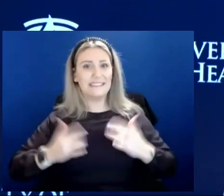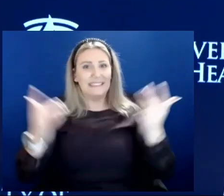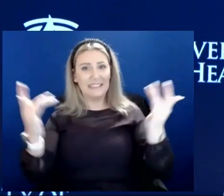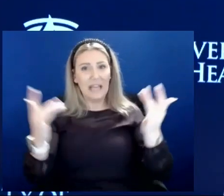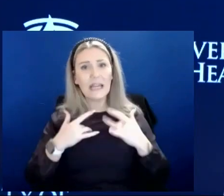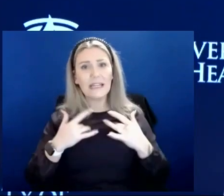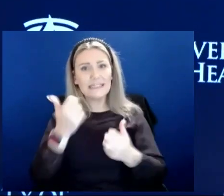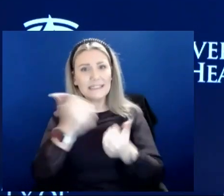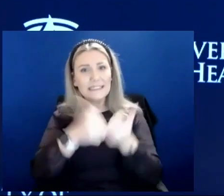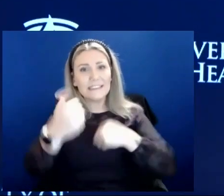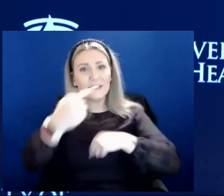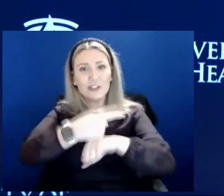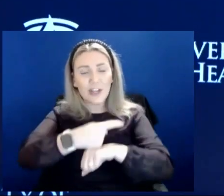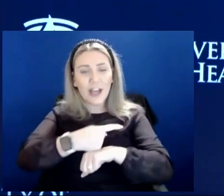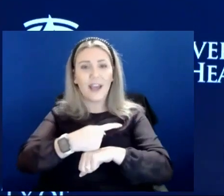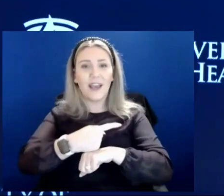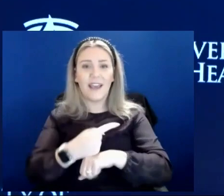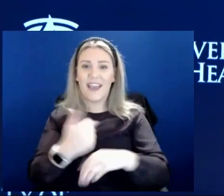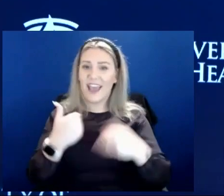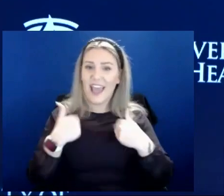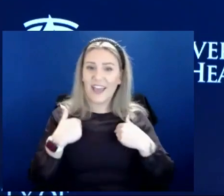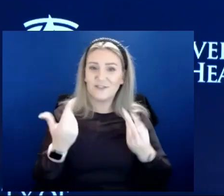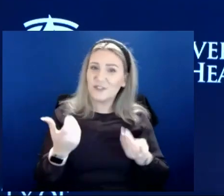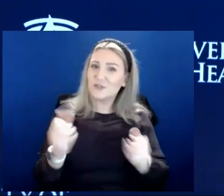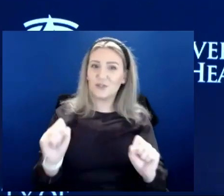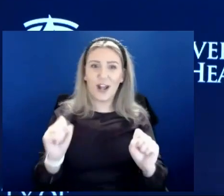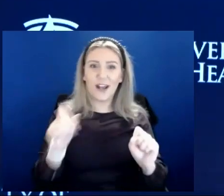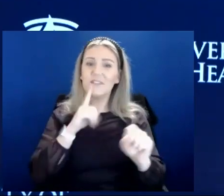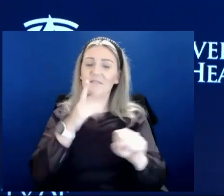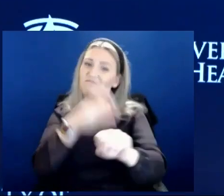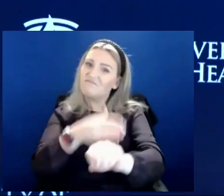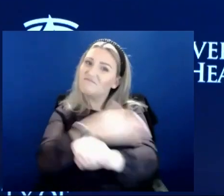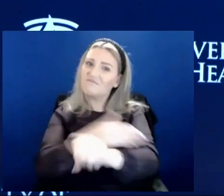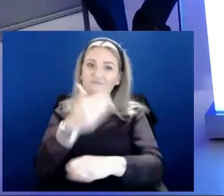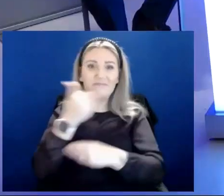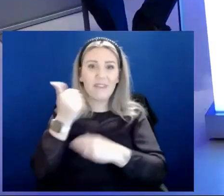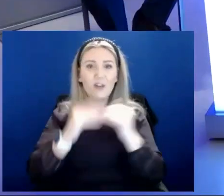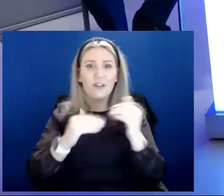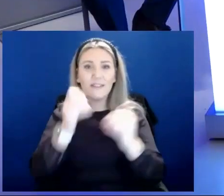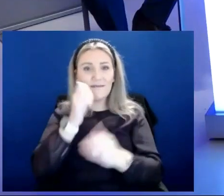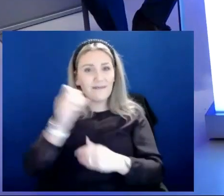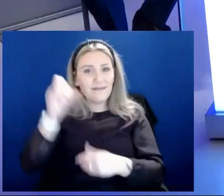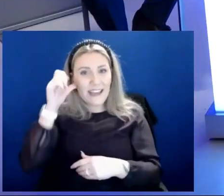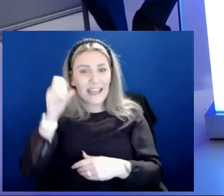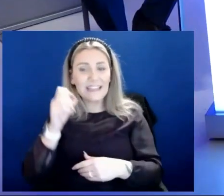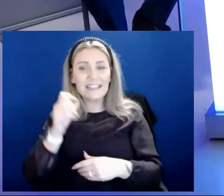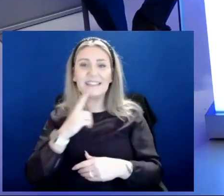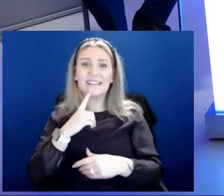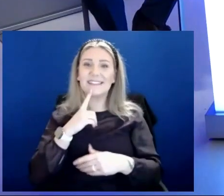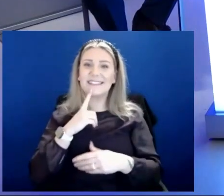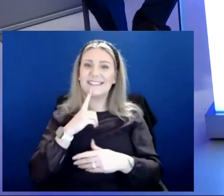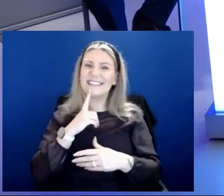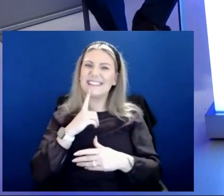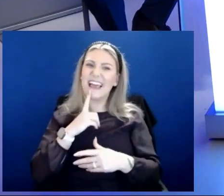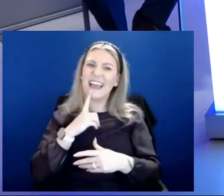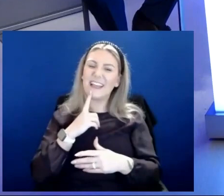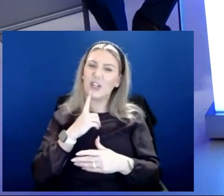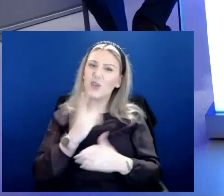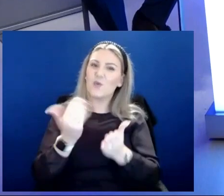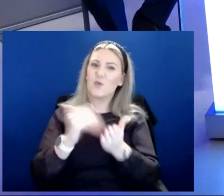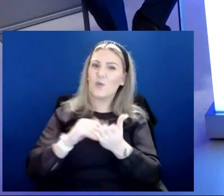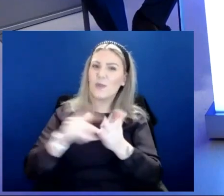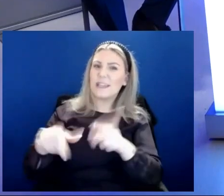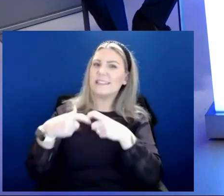we have to try to make it better than yesterday was. The big reset. Okay, so we've been talking